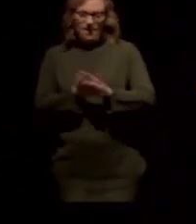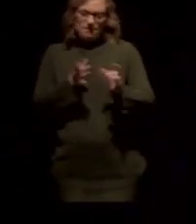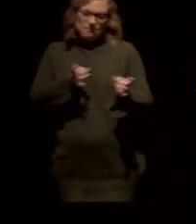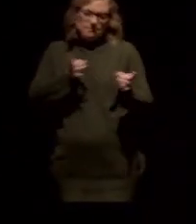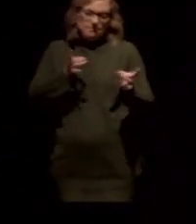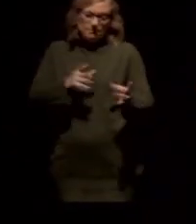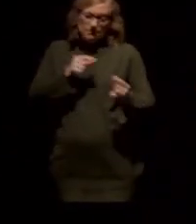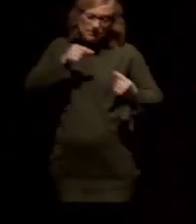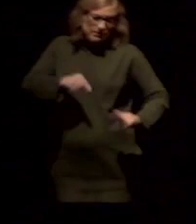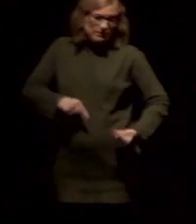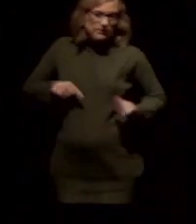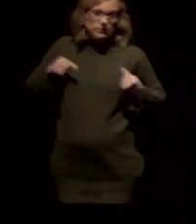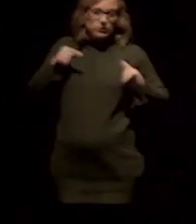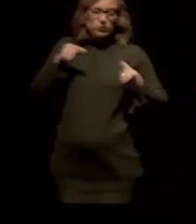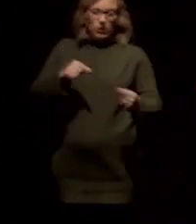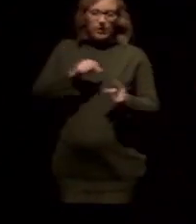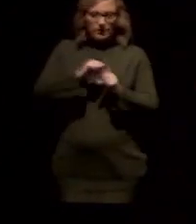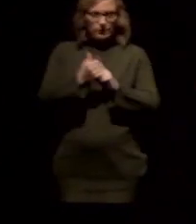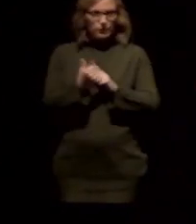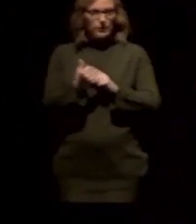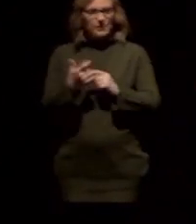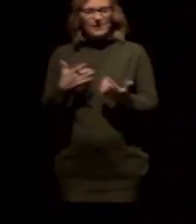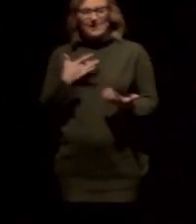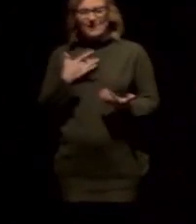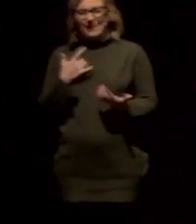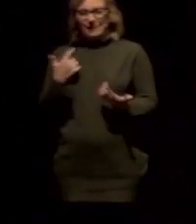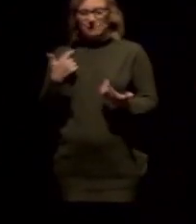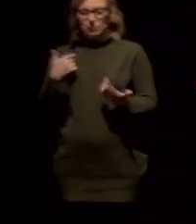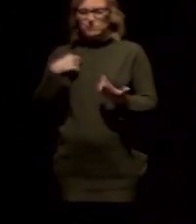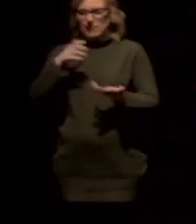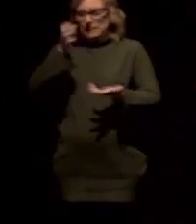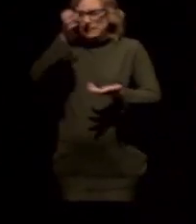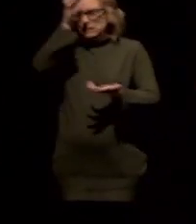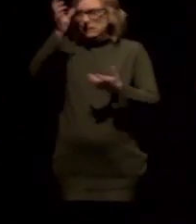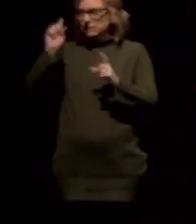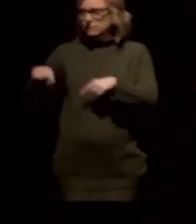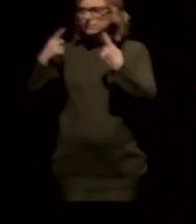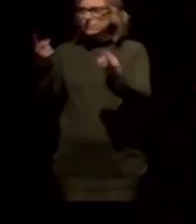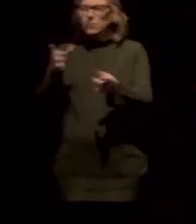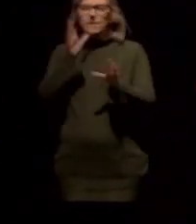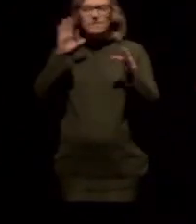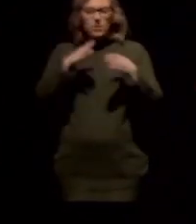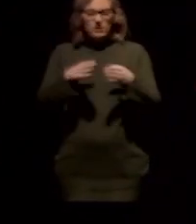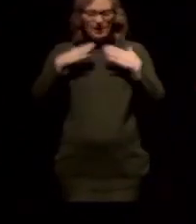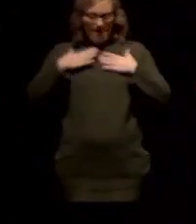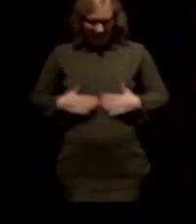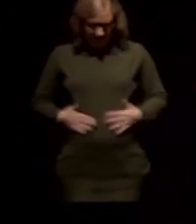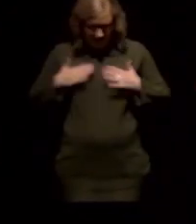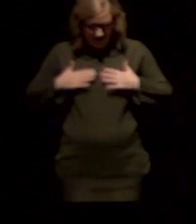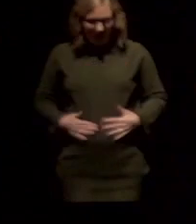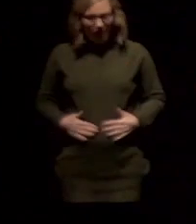our view about health to not include our brains and then again just focus on primary prevention and forgotten the rest.